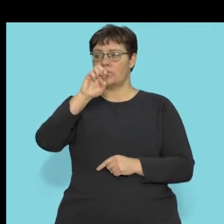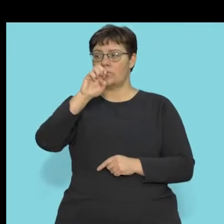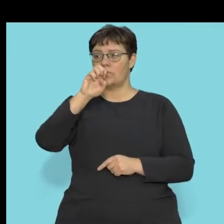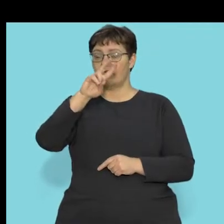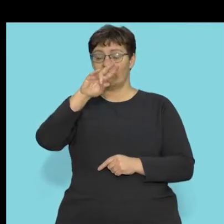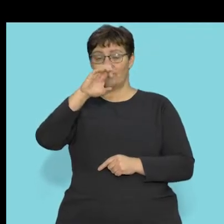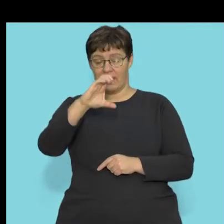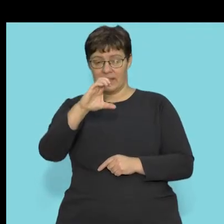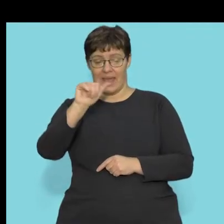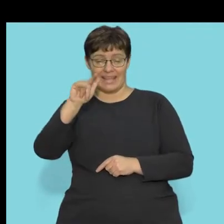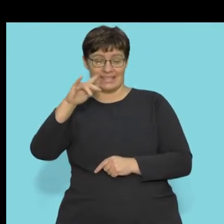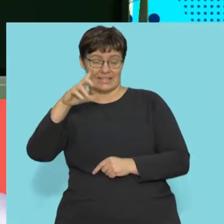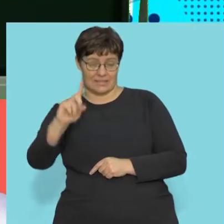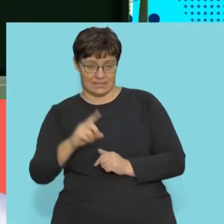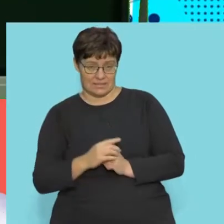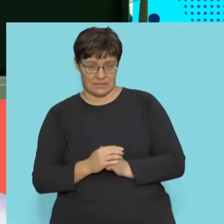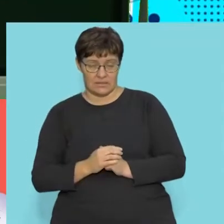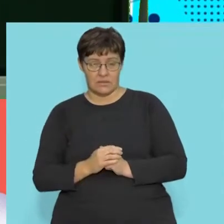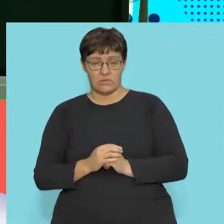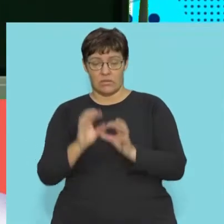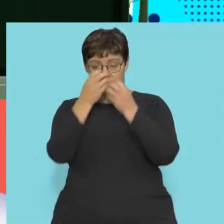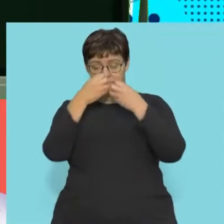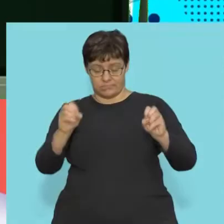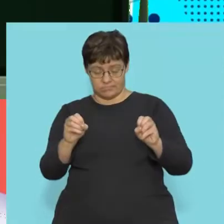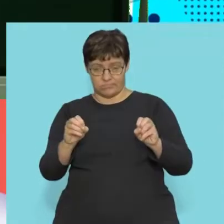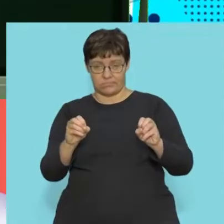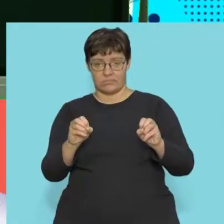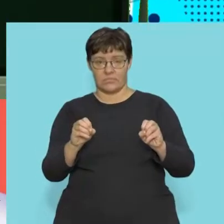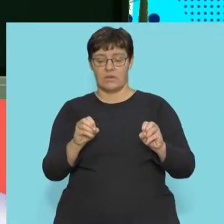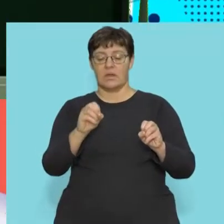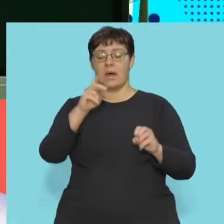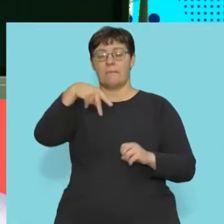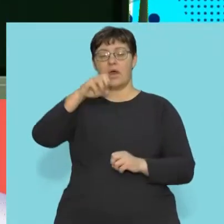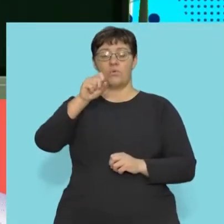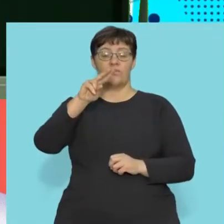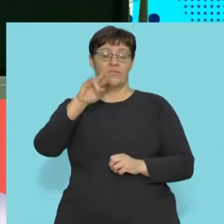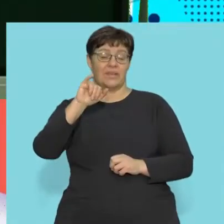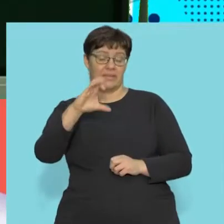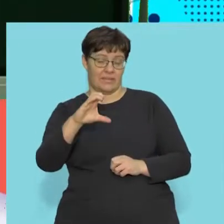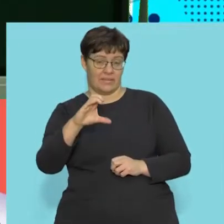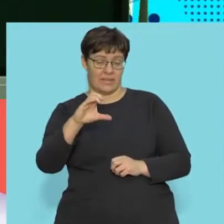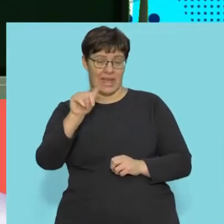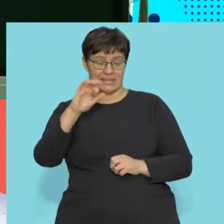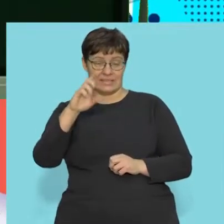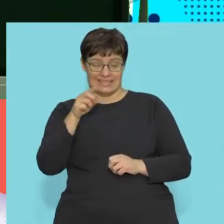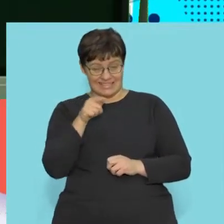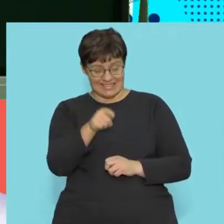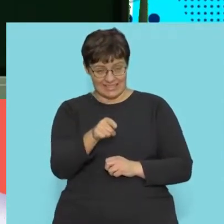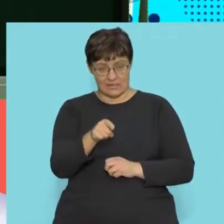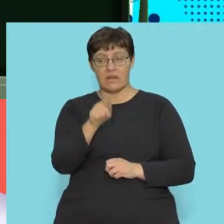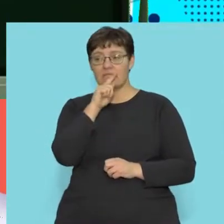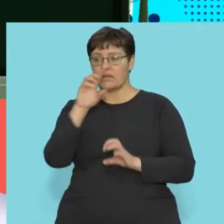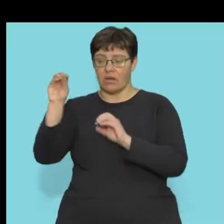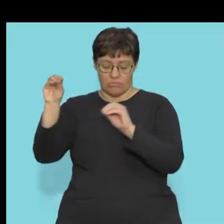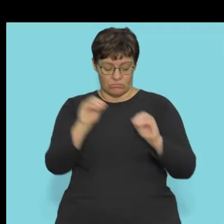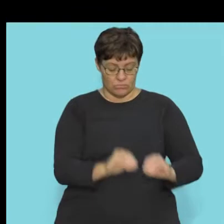the glucose molecules split up into two molecules of pyruvic acid. The pyruvic acid